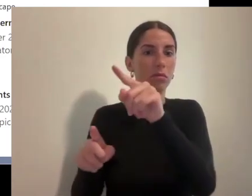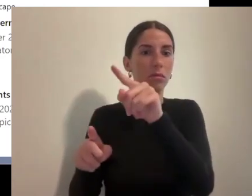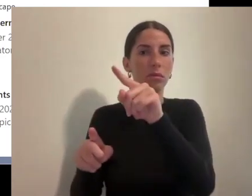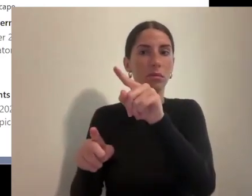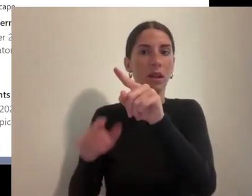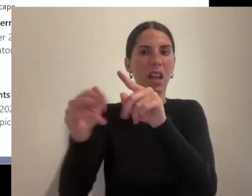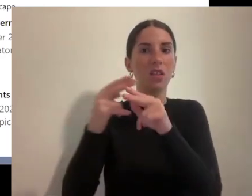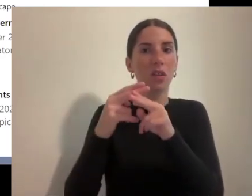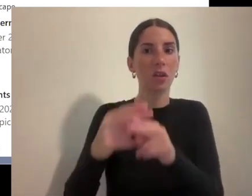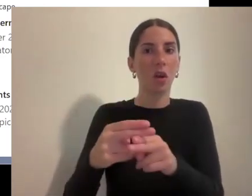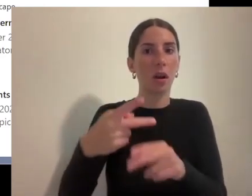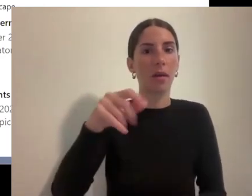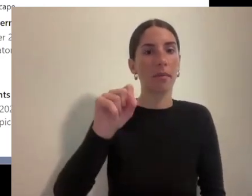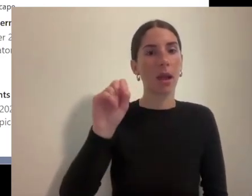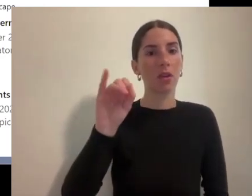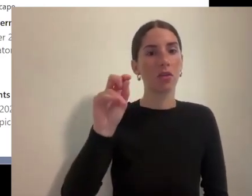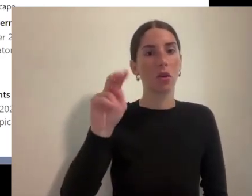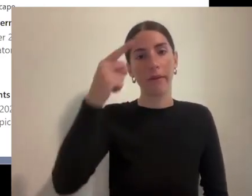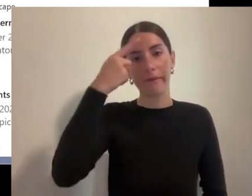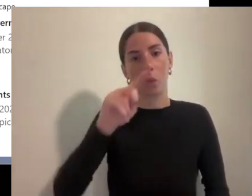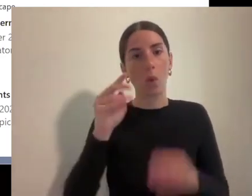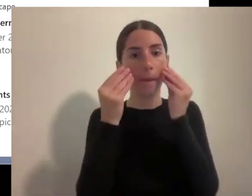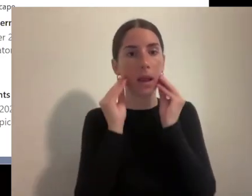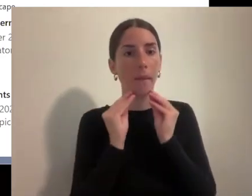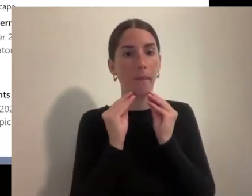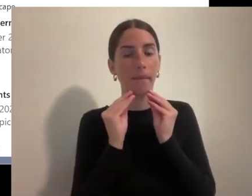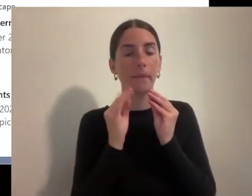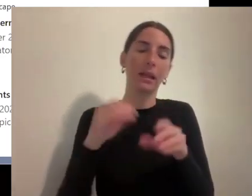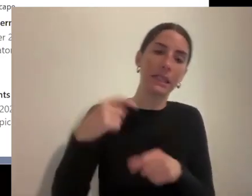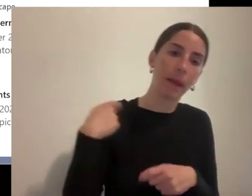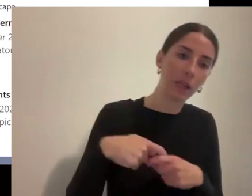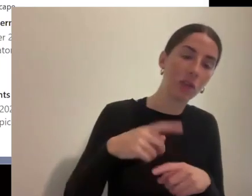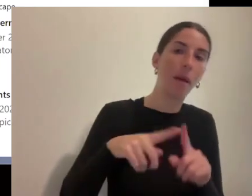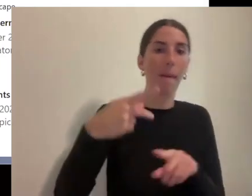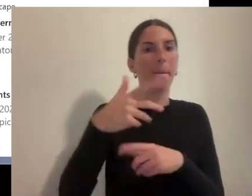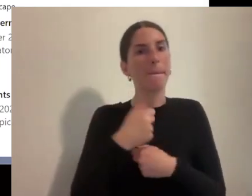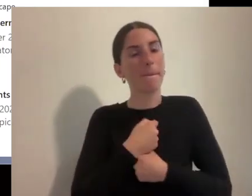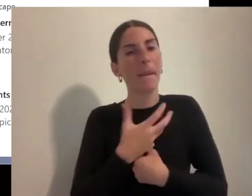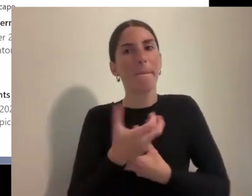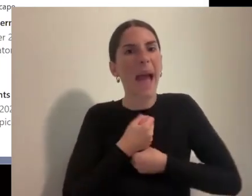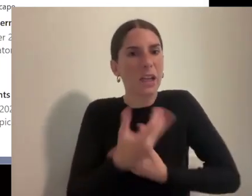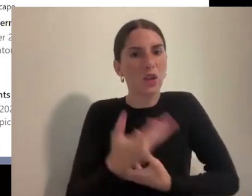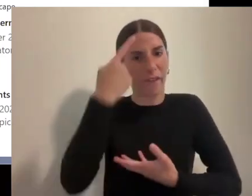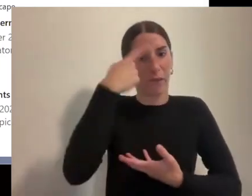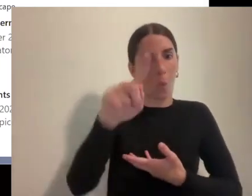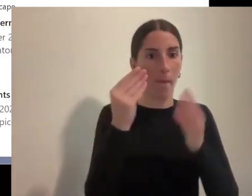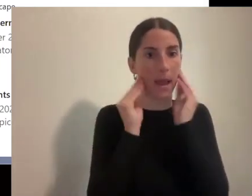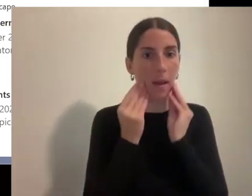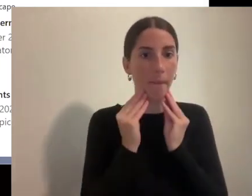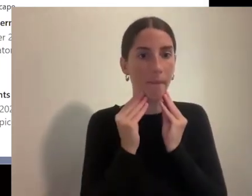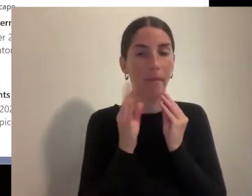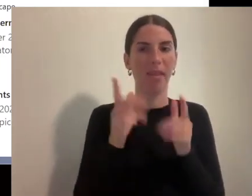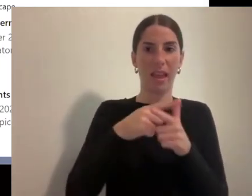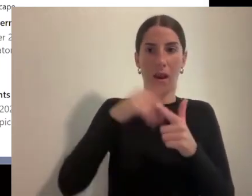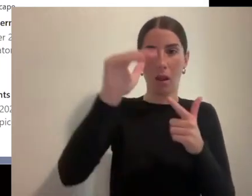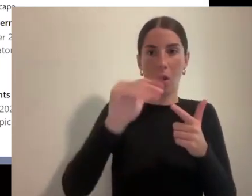that is called Passion for Makeup in Spanish, right? Passion for Makeup. And then there's Wikipedia, there's a